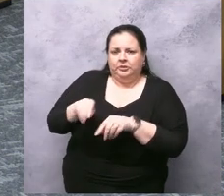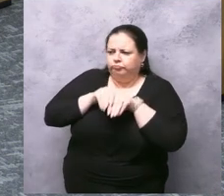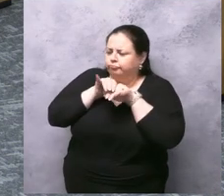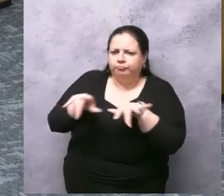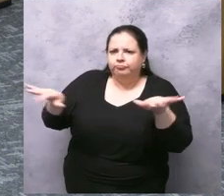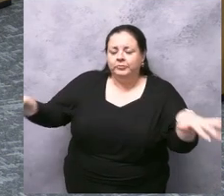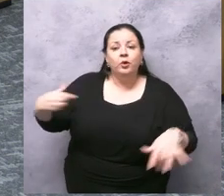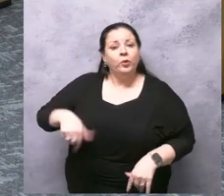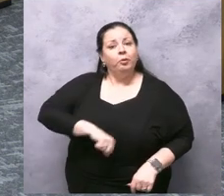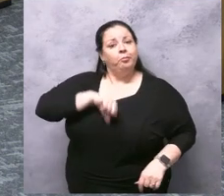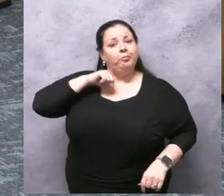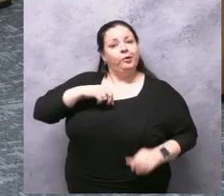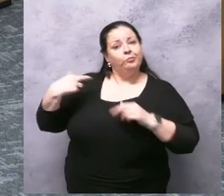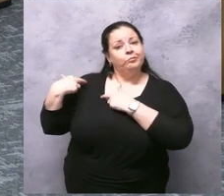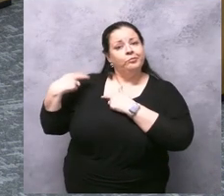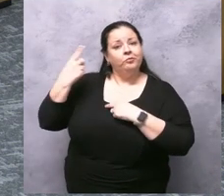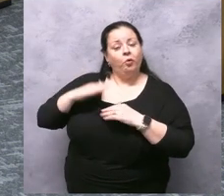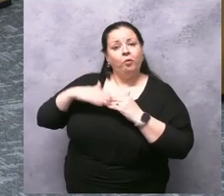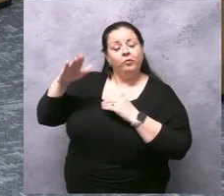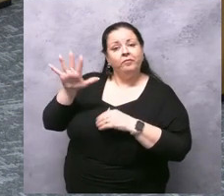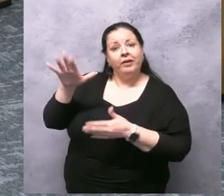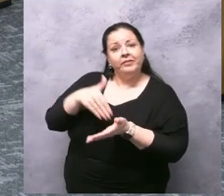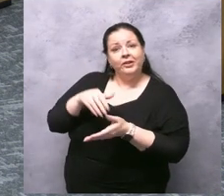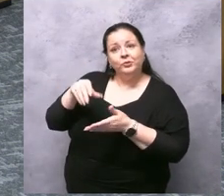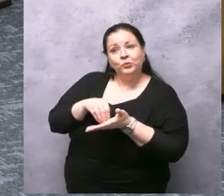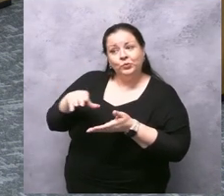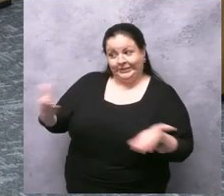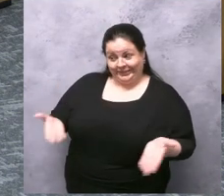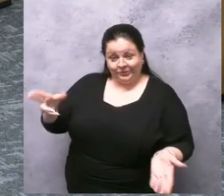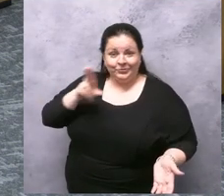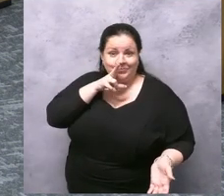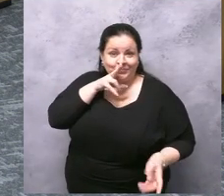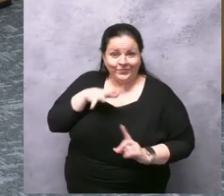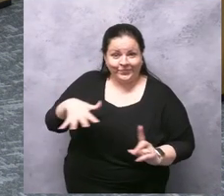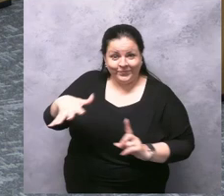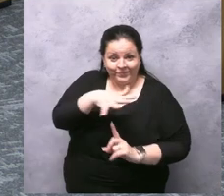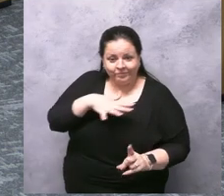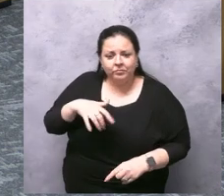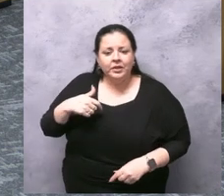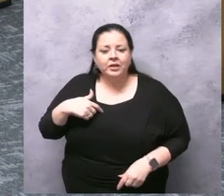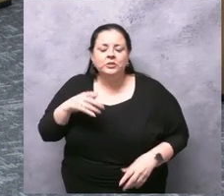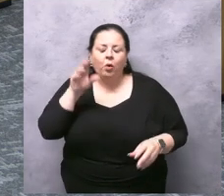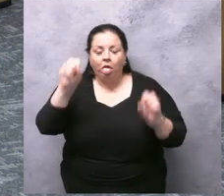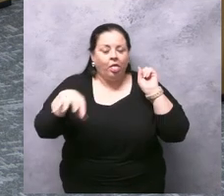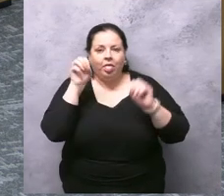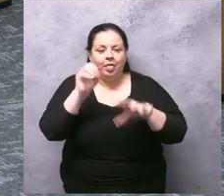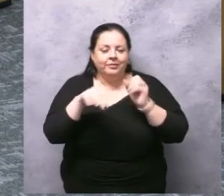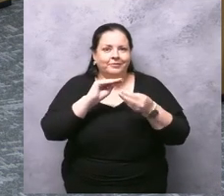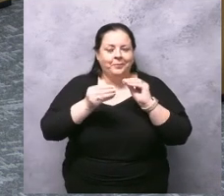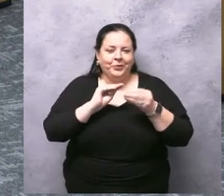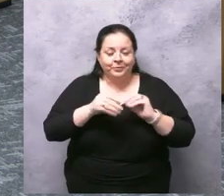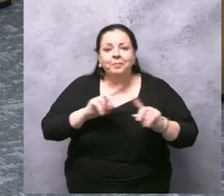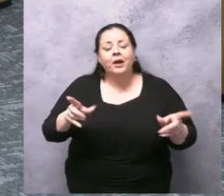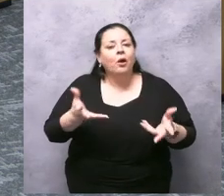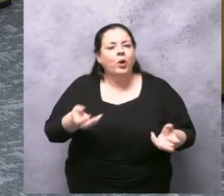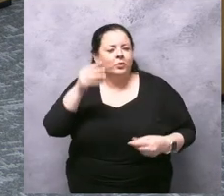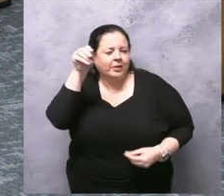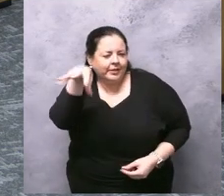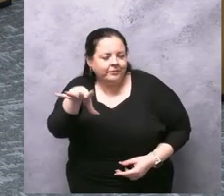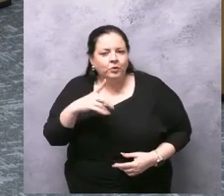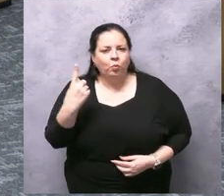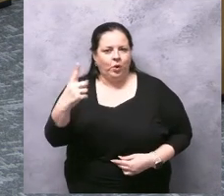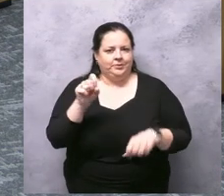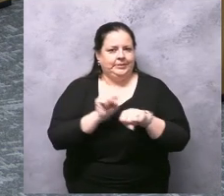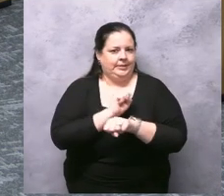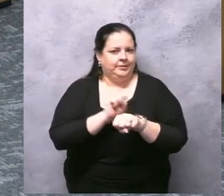proudly responsible for over 5,000 of those kiddos here in the Houston area. I've thrown a few numbers at you tonight, but I want to leave you with this